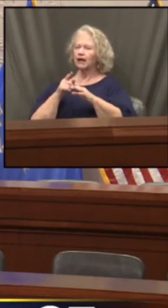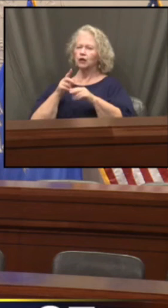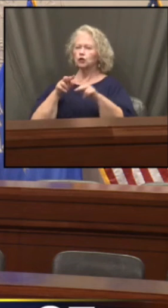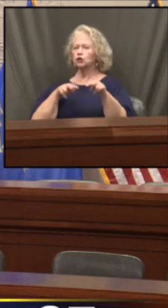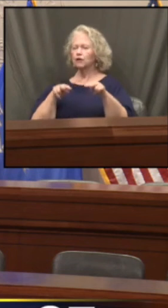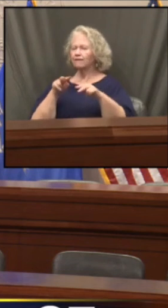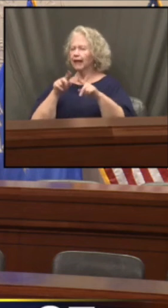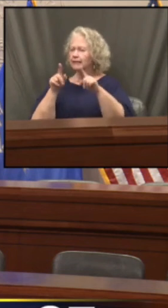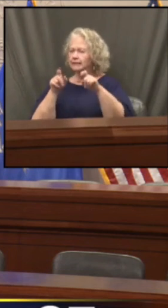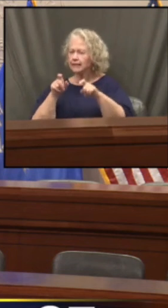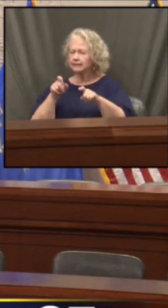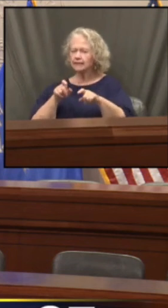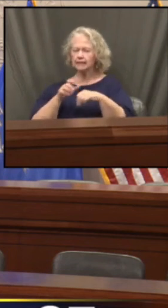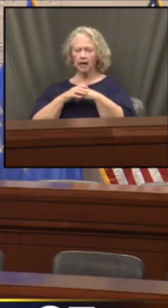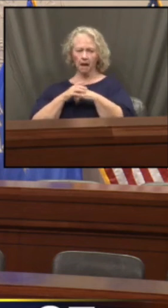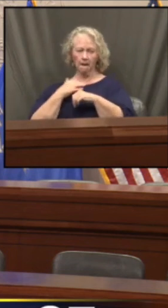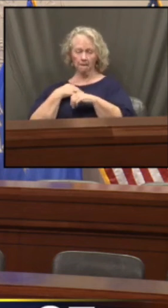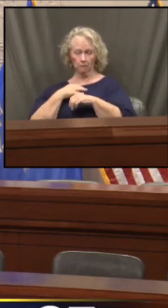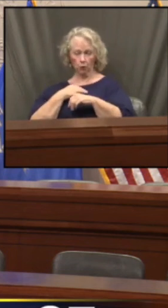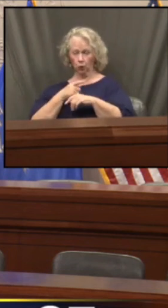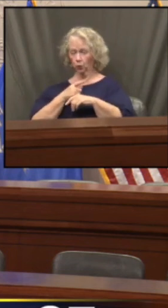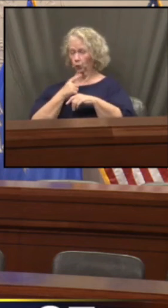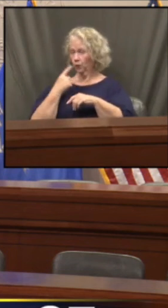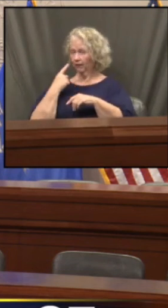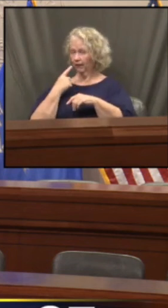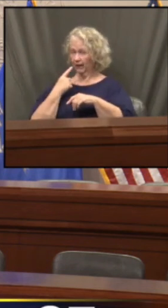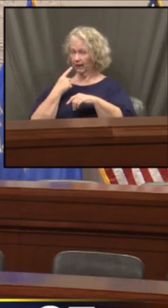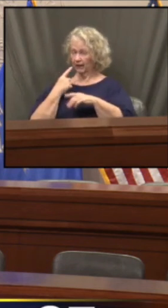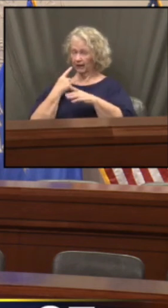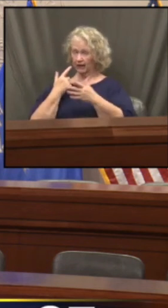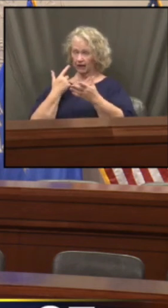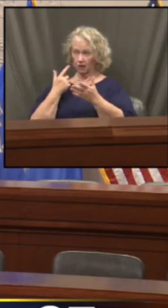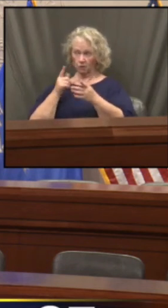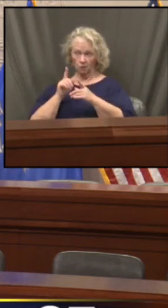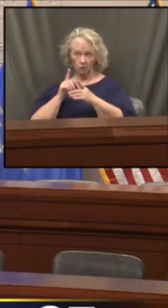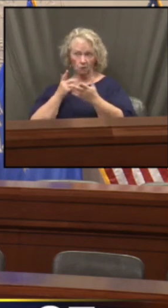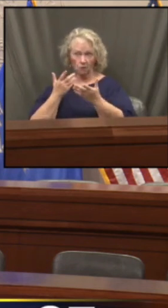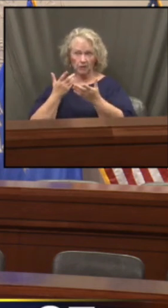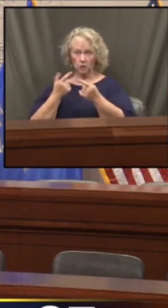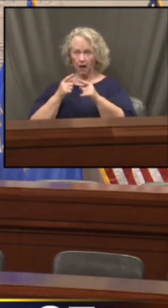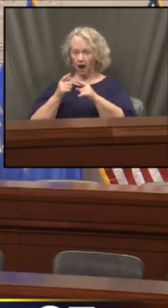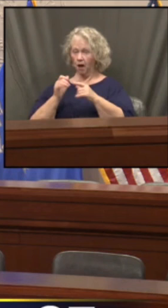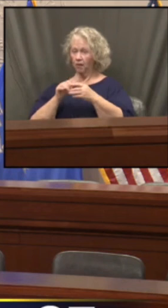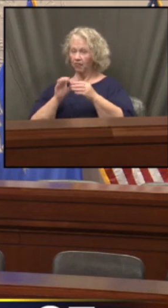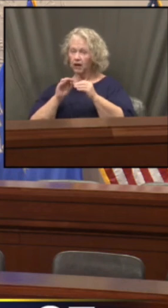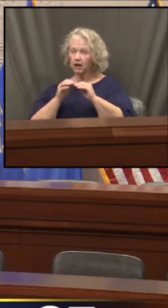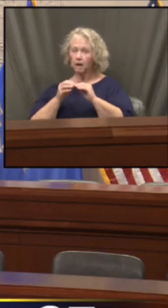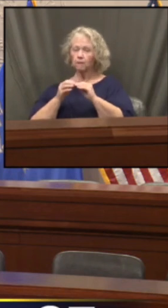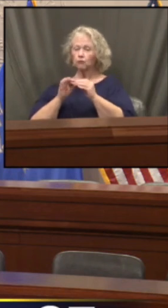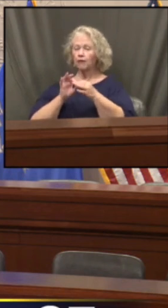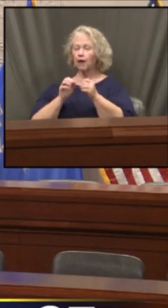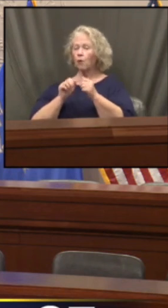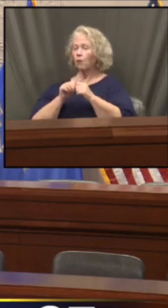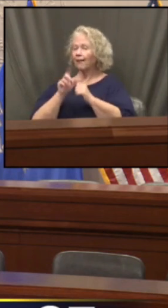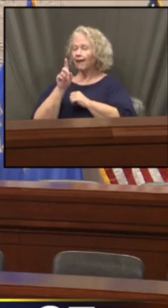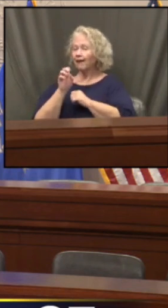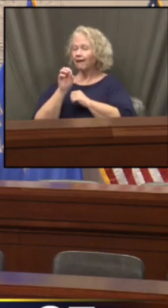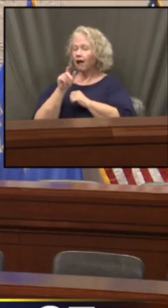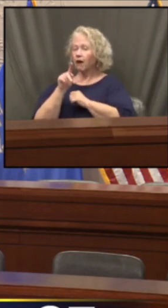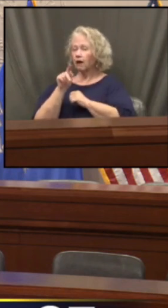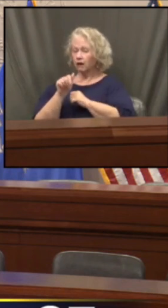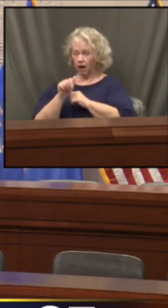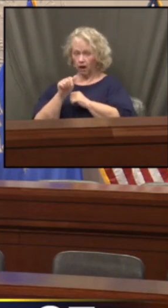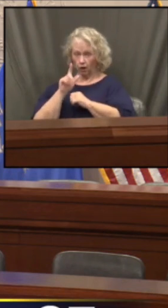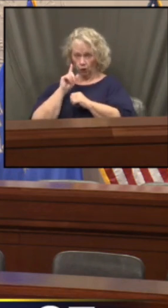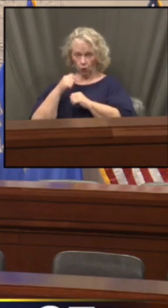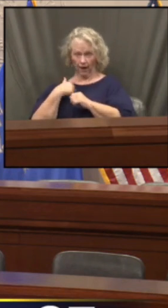specifics. I'm just curious whether you think right now, with where things stand with the numbers in the Delta variant, whether Connecticut has an